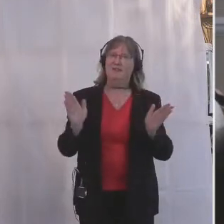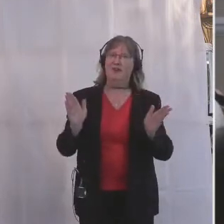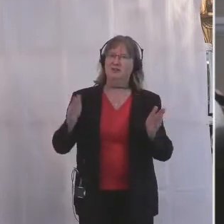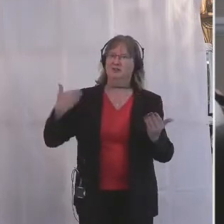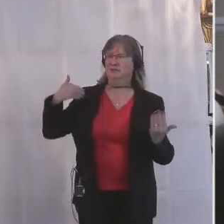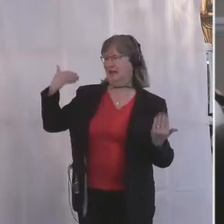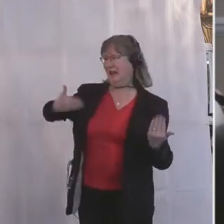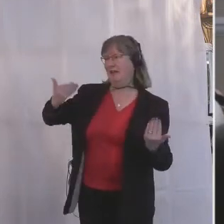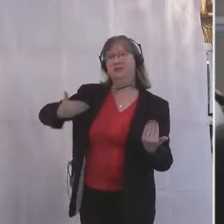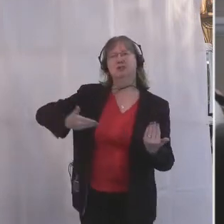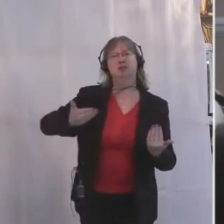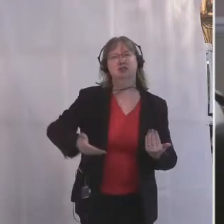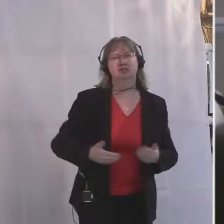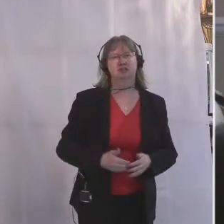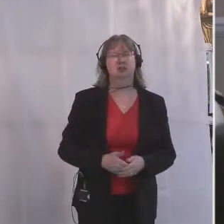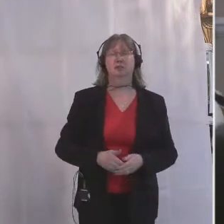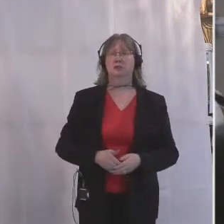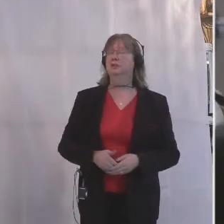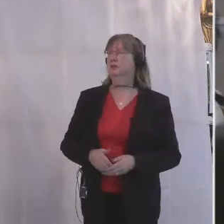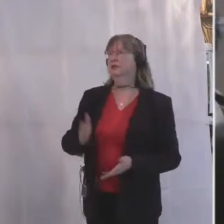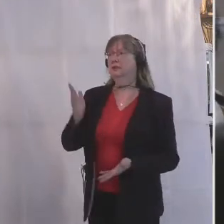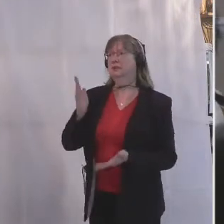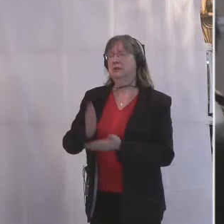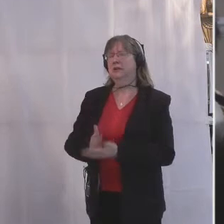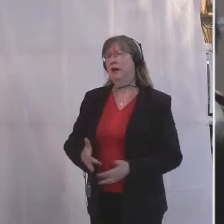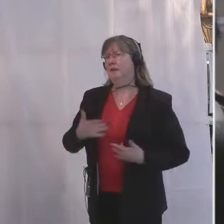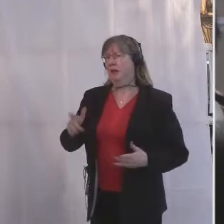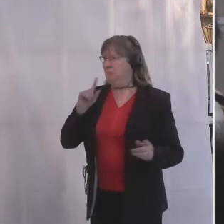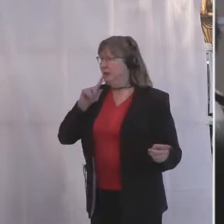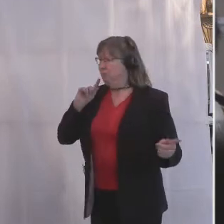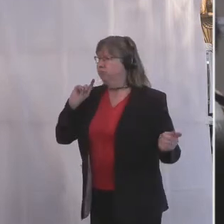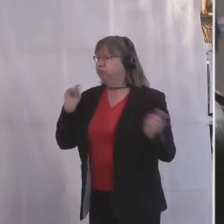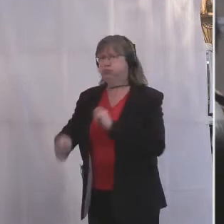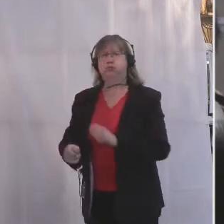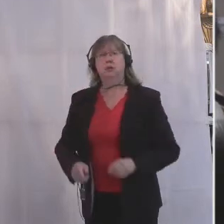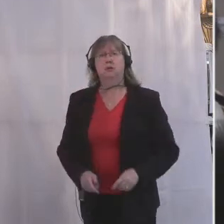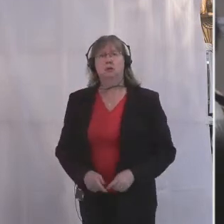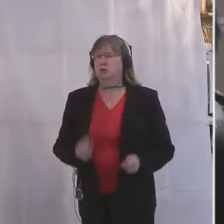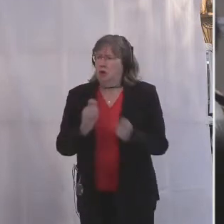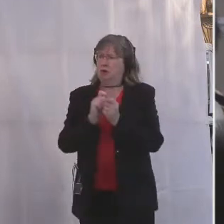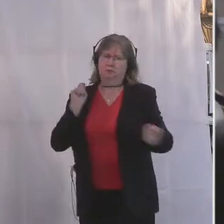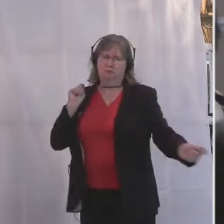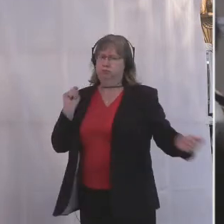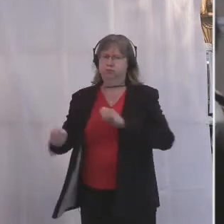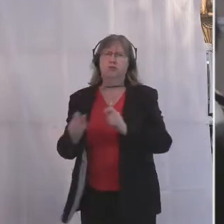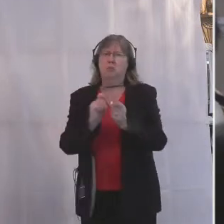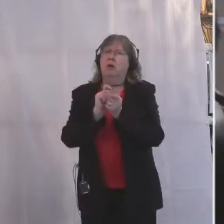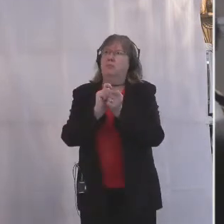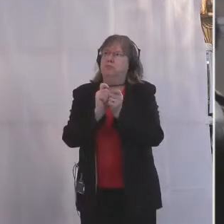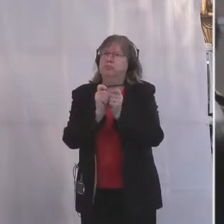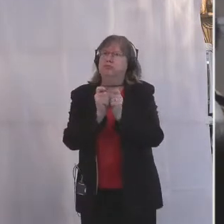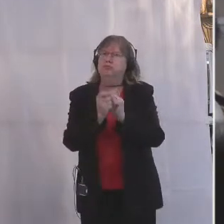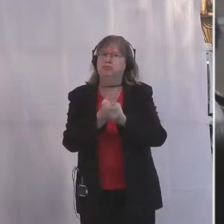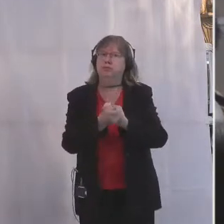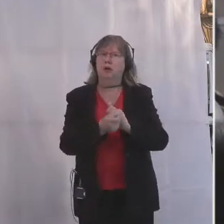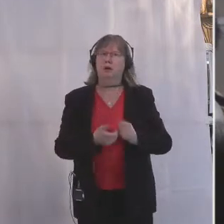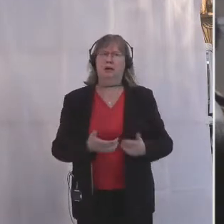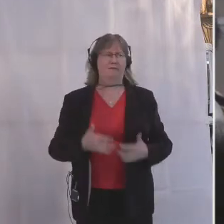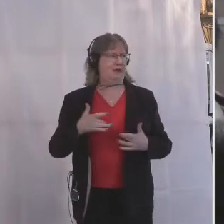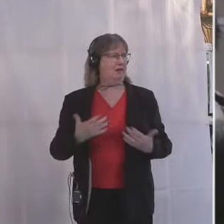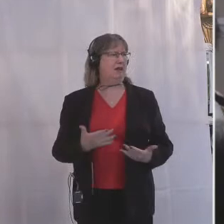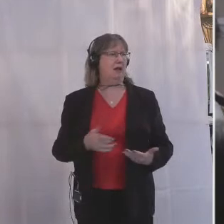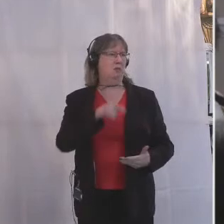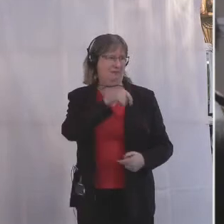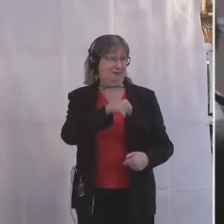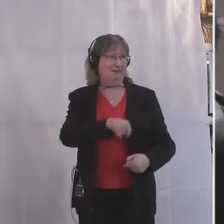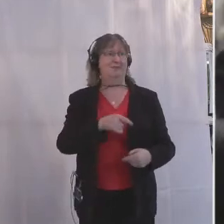that as well? Yeah, I think there is really a big change, and I think there's no better time than now to be a female in this kind of space. Awards